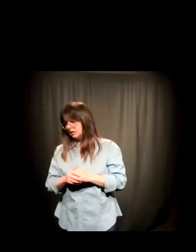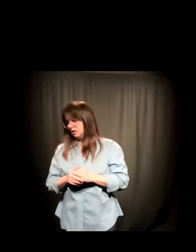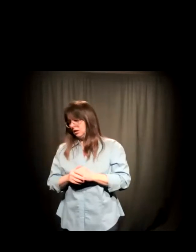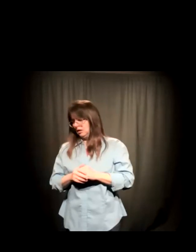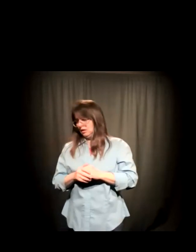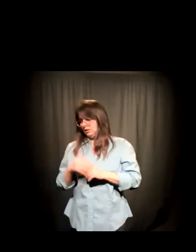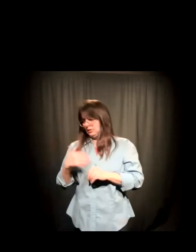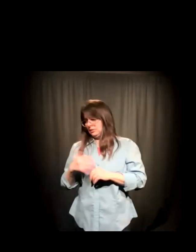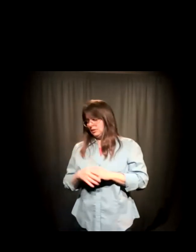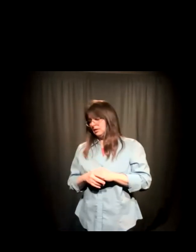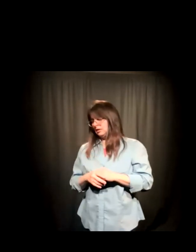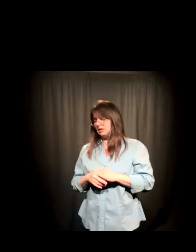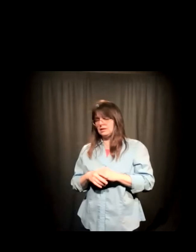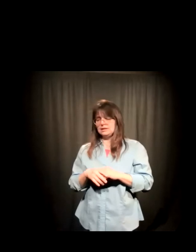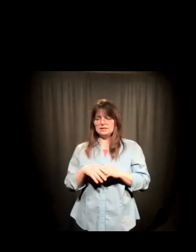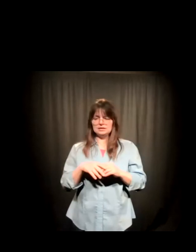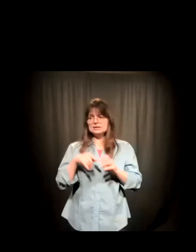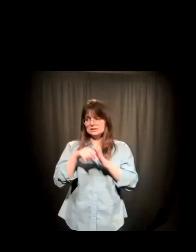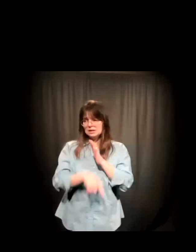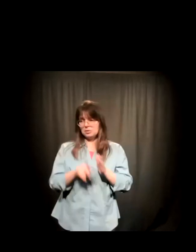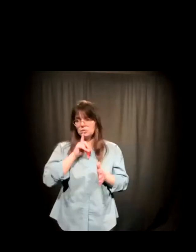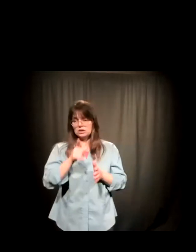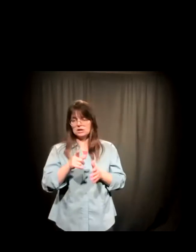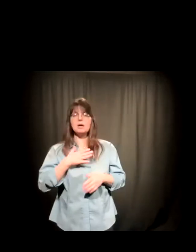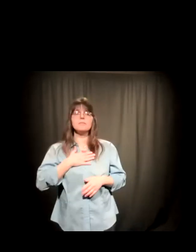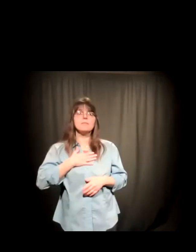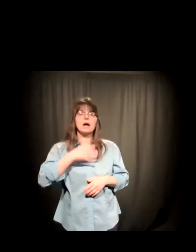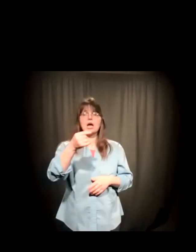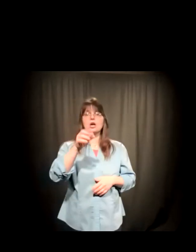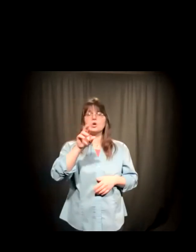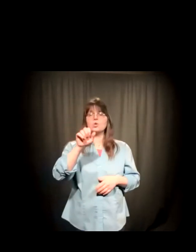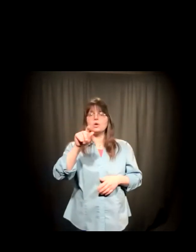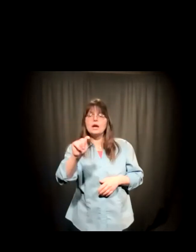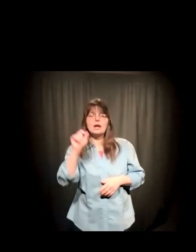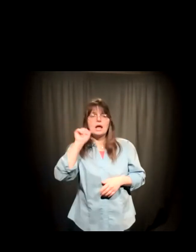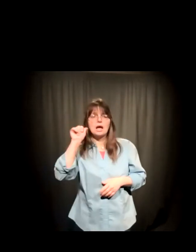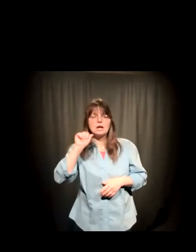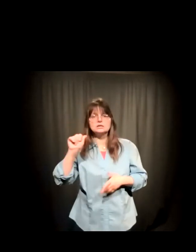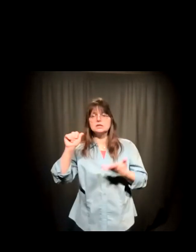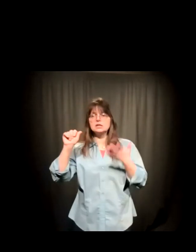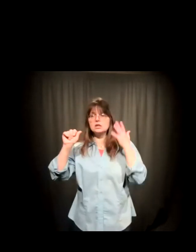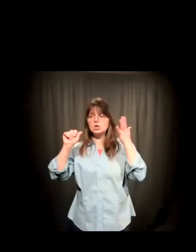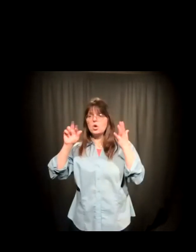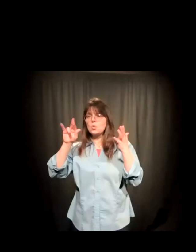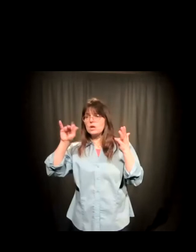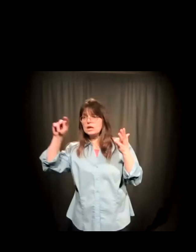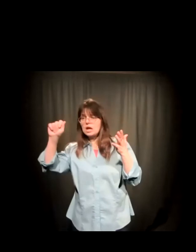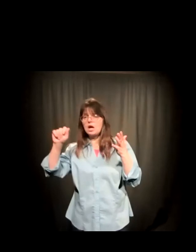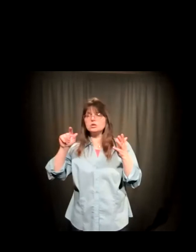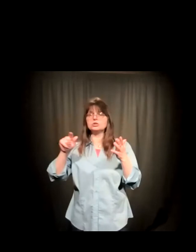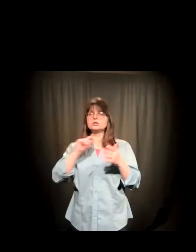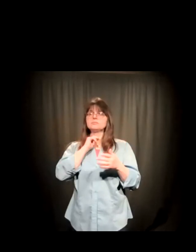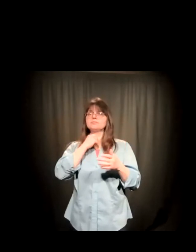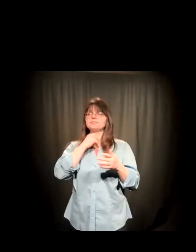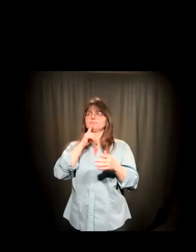when I knew her. She maintained that her speaking peers were on a higher level, and her own voice, she said, was